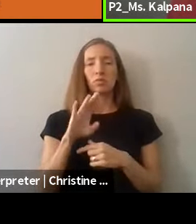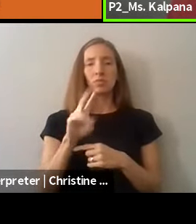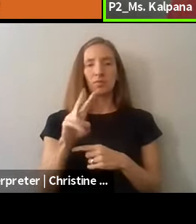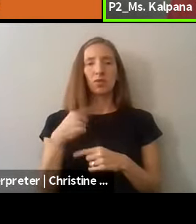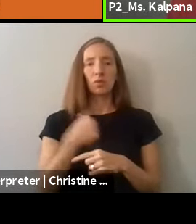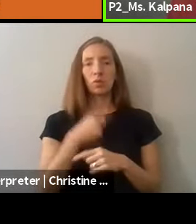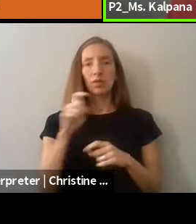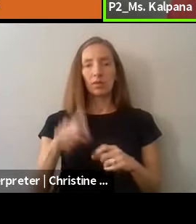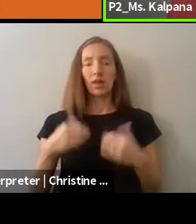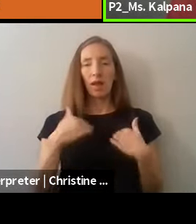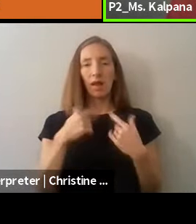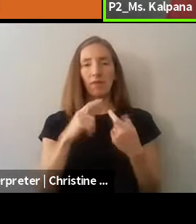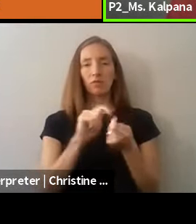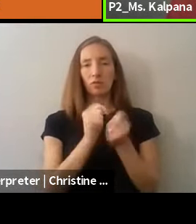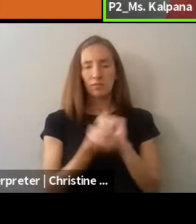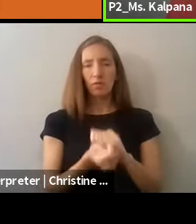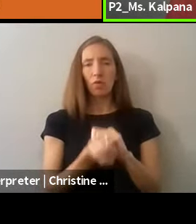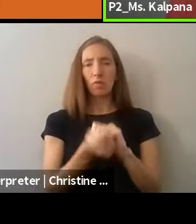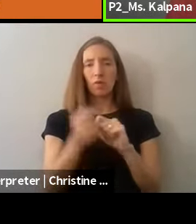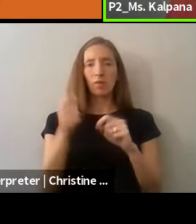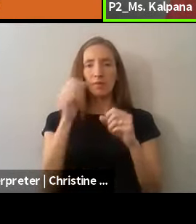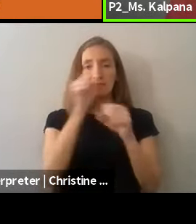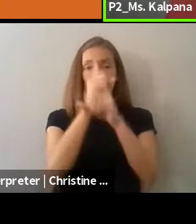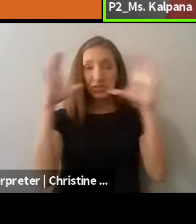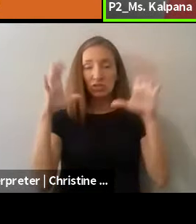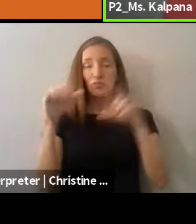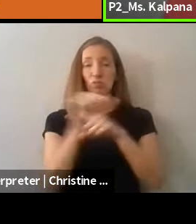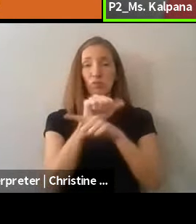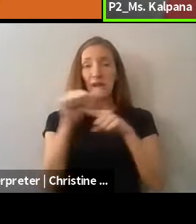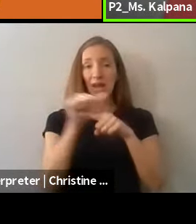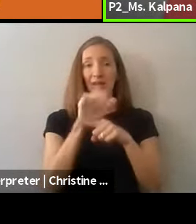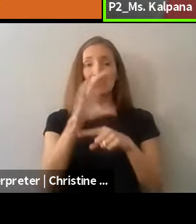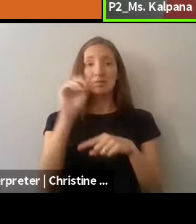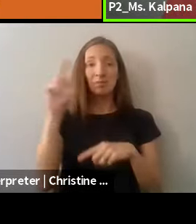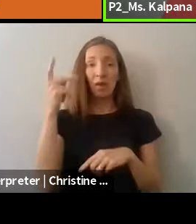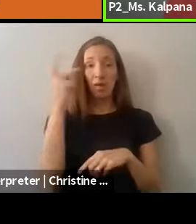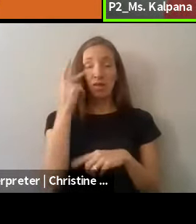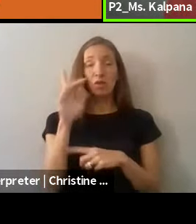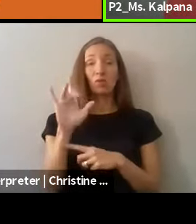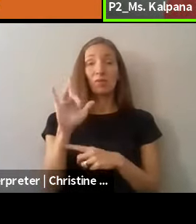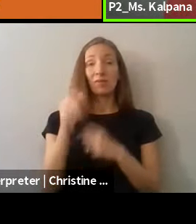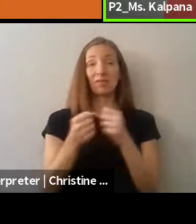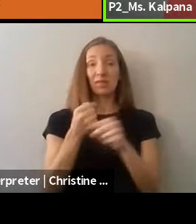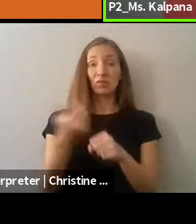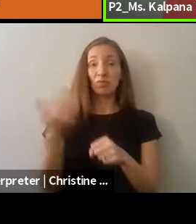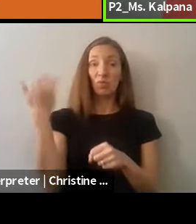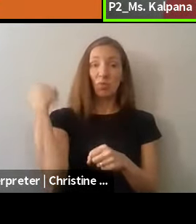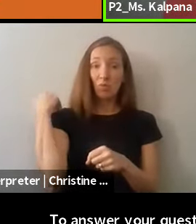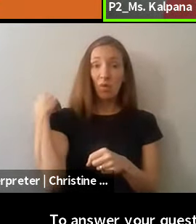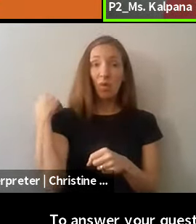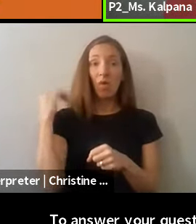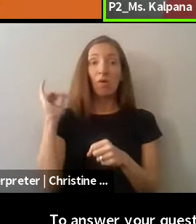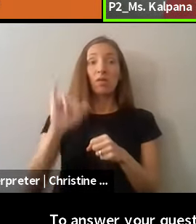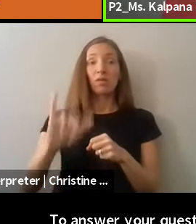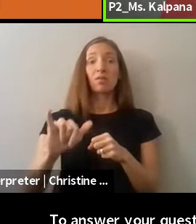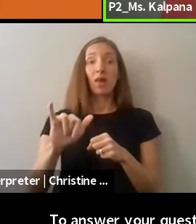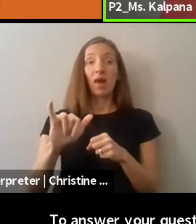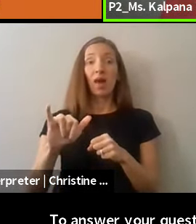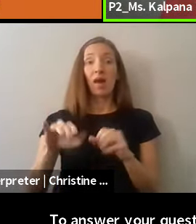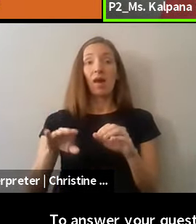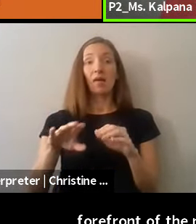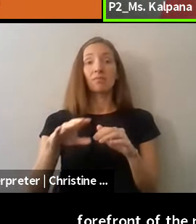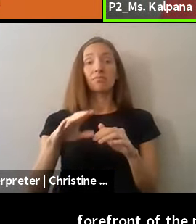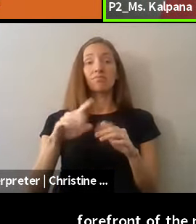transformative vision, practice, and politics. 25 years ago, the Beijing Platform for Action spoke